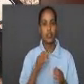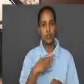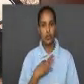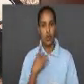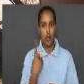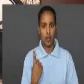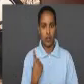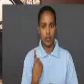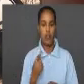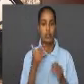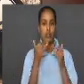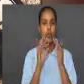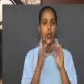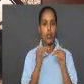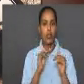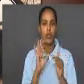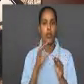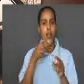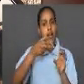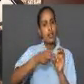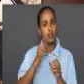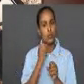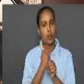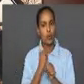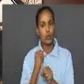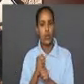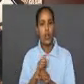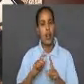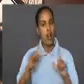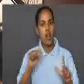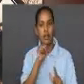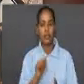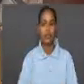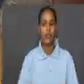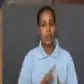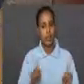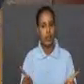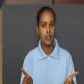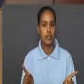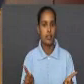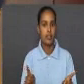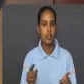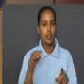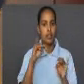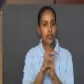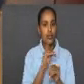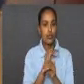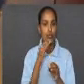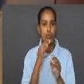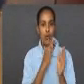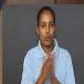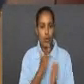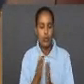Individually, the quantities of gas produced are not large, but industry